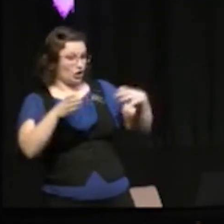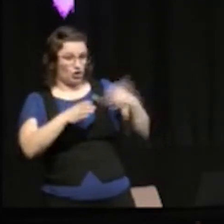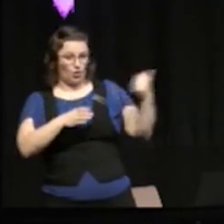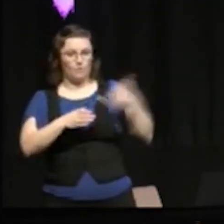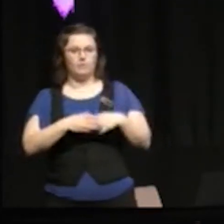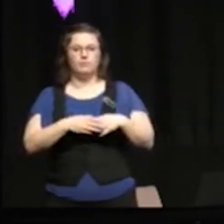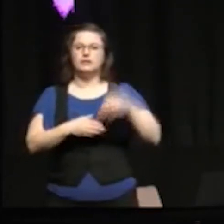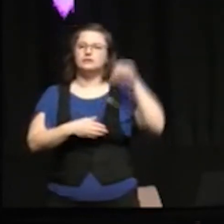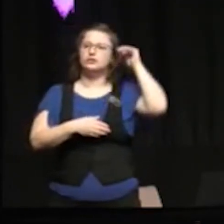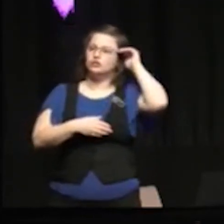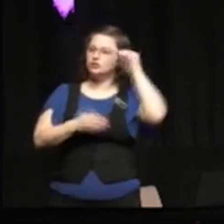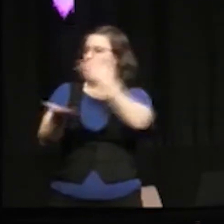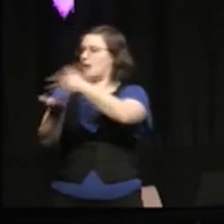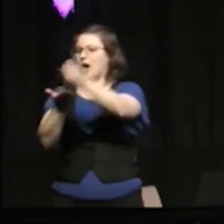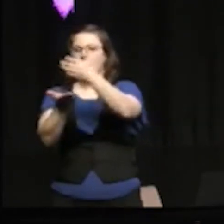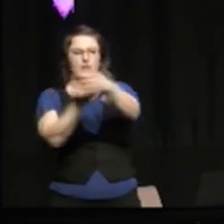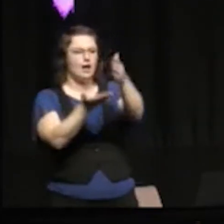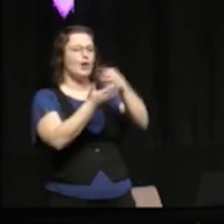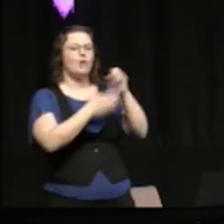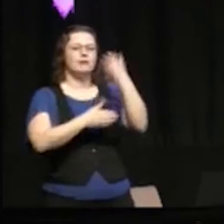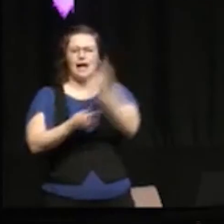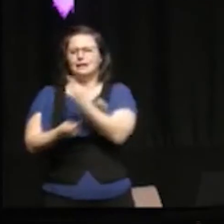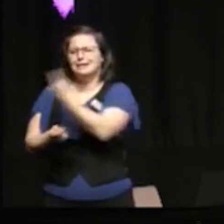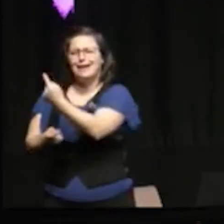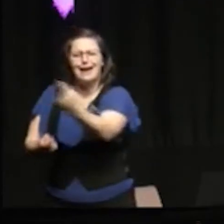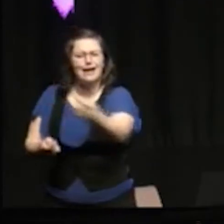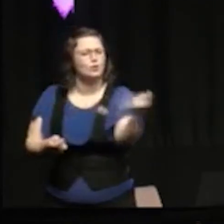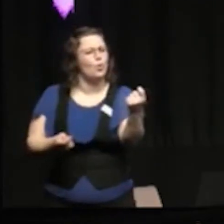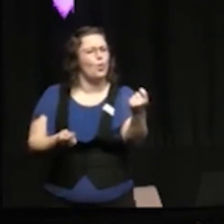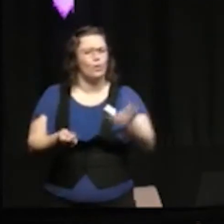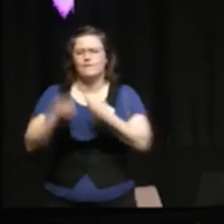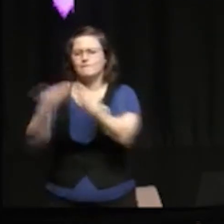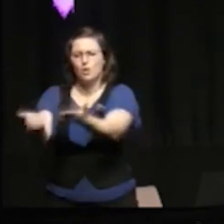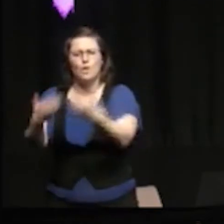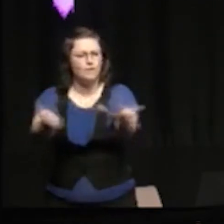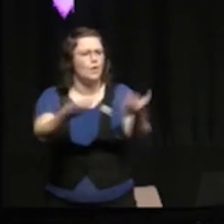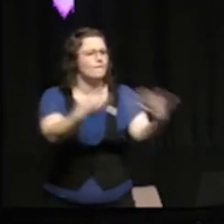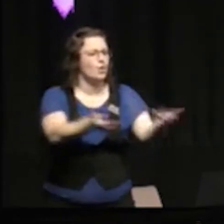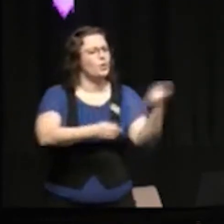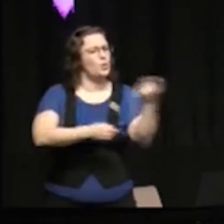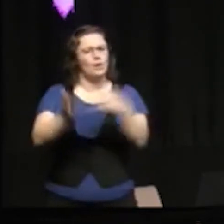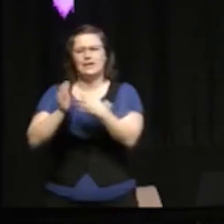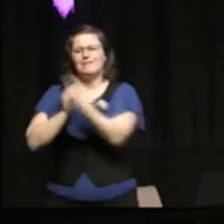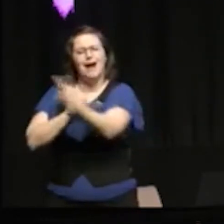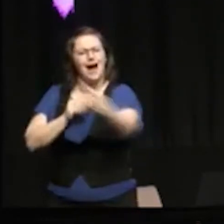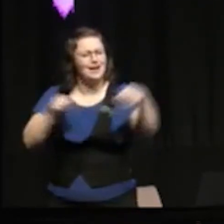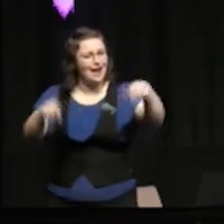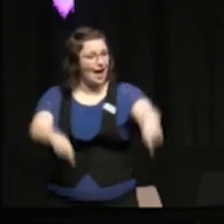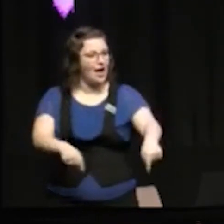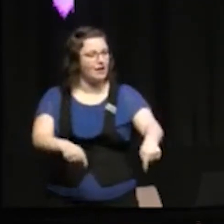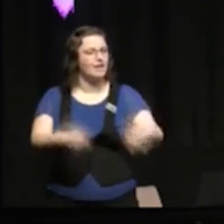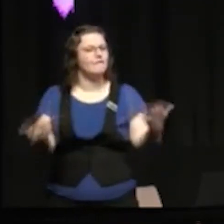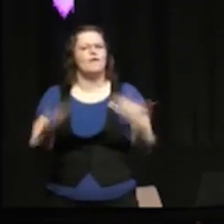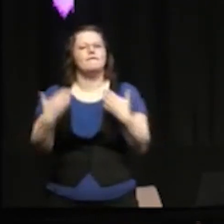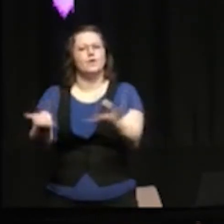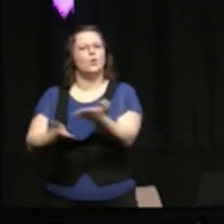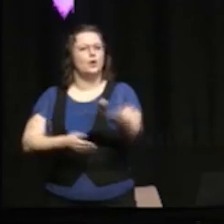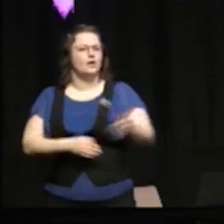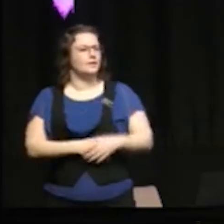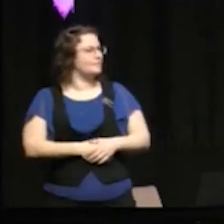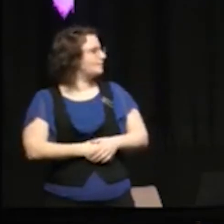think of ourselves in our hearts, in our minds. But you together here today, listening to your thoughts, if you could give something to every single